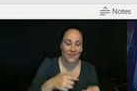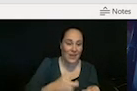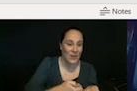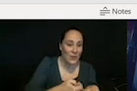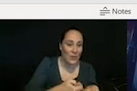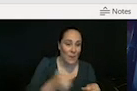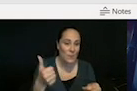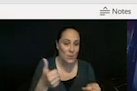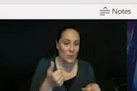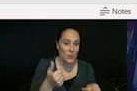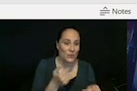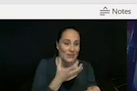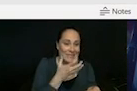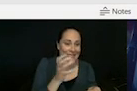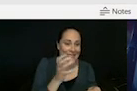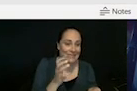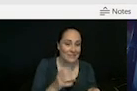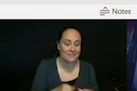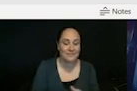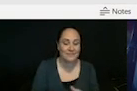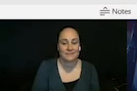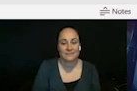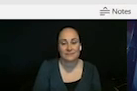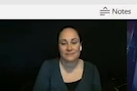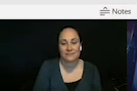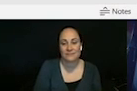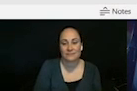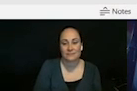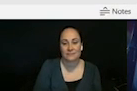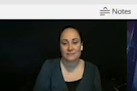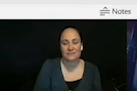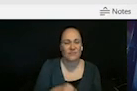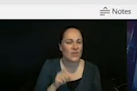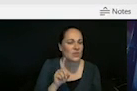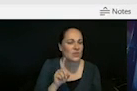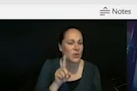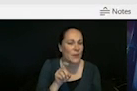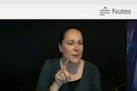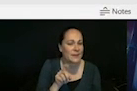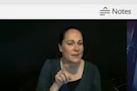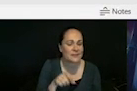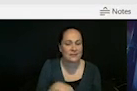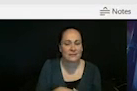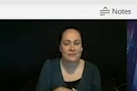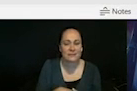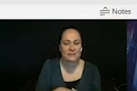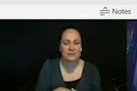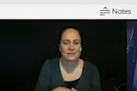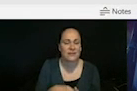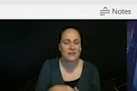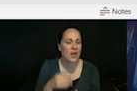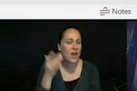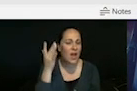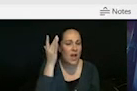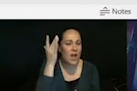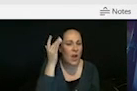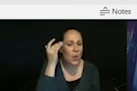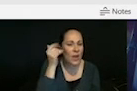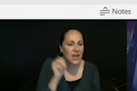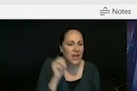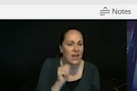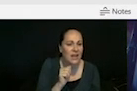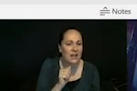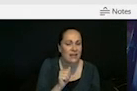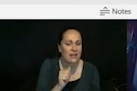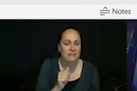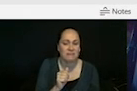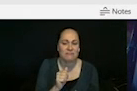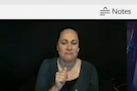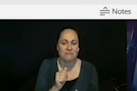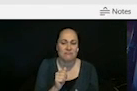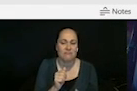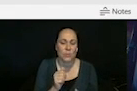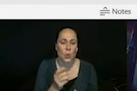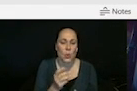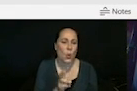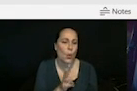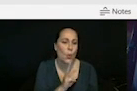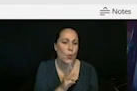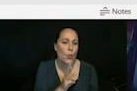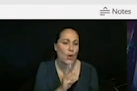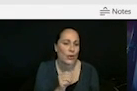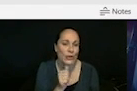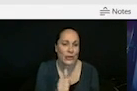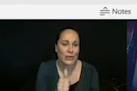right? So then you may ask, okay, water cools everything so much faster. Why don't we just put water on the circuit, right? Why is water not a